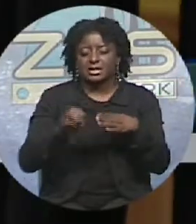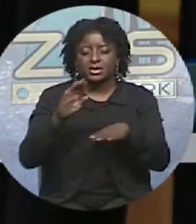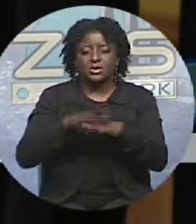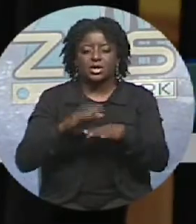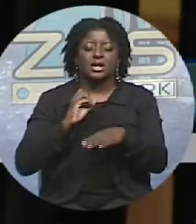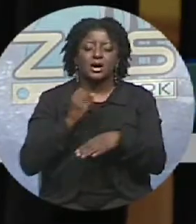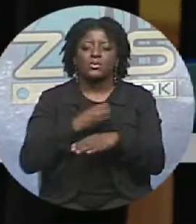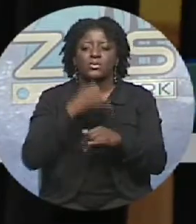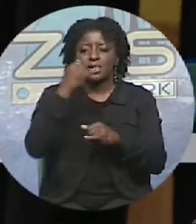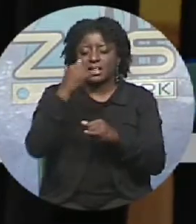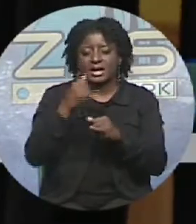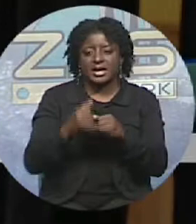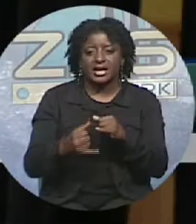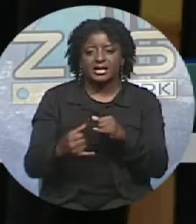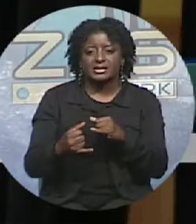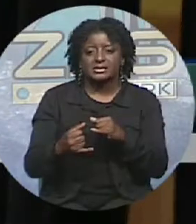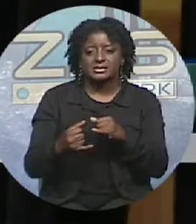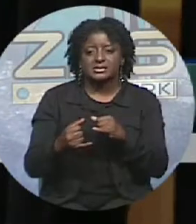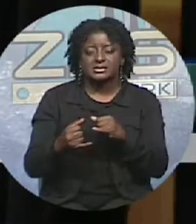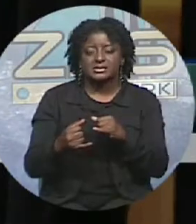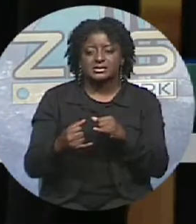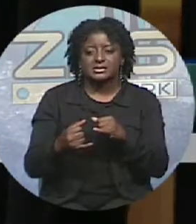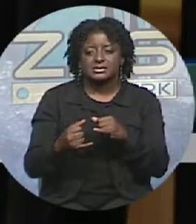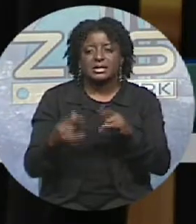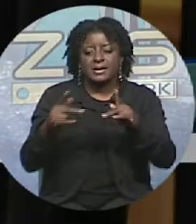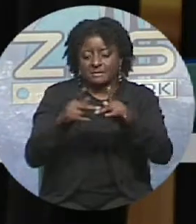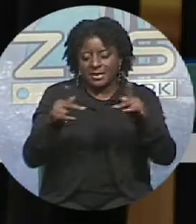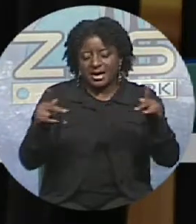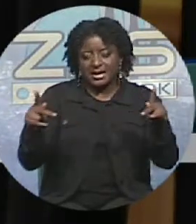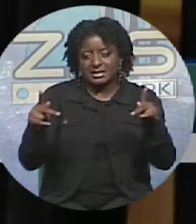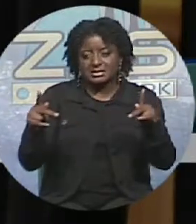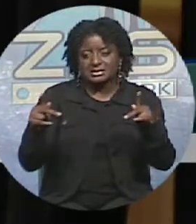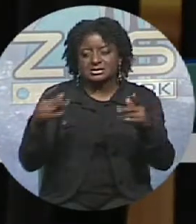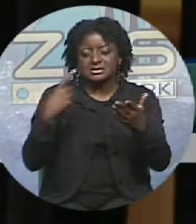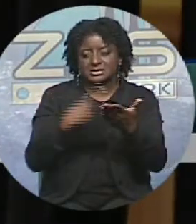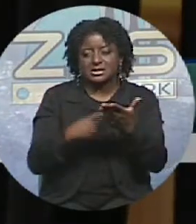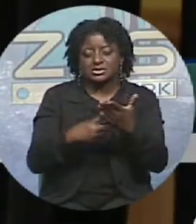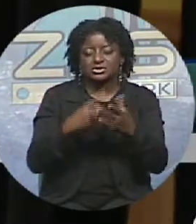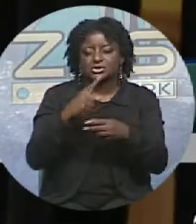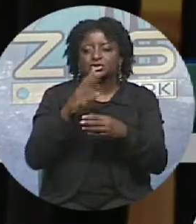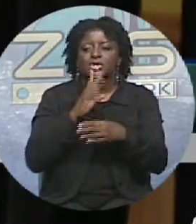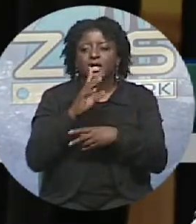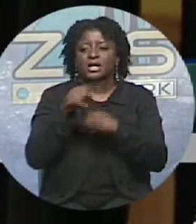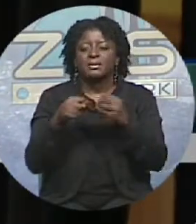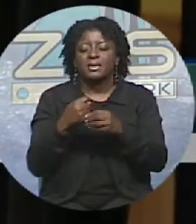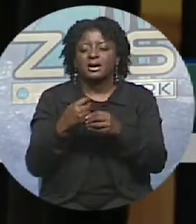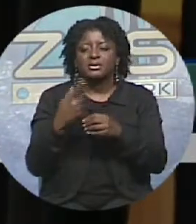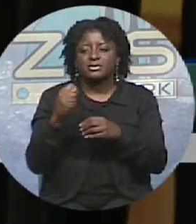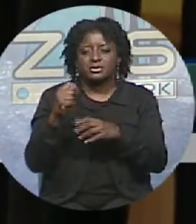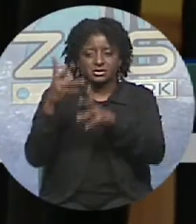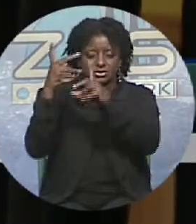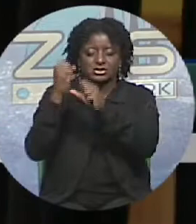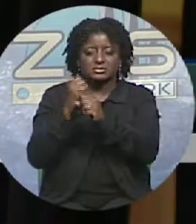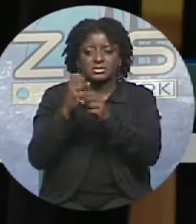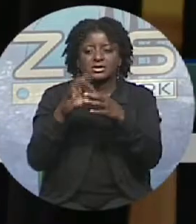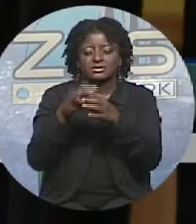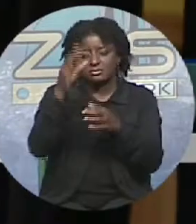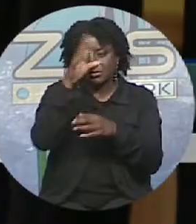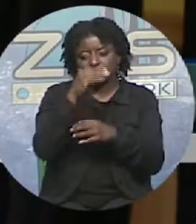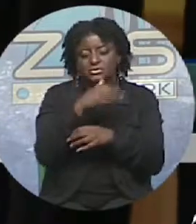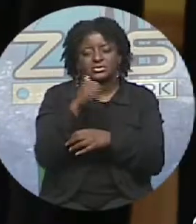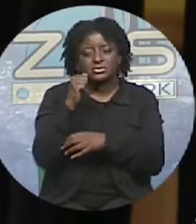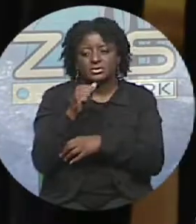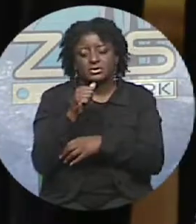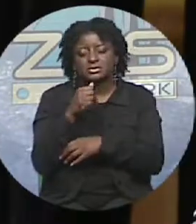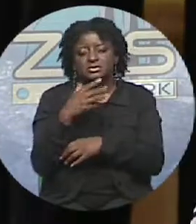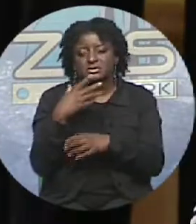last panel discussion talking about the underachievement of boys and girls, and it was quite a discussion on that.